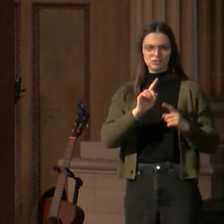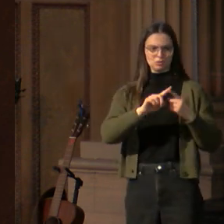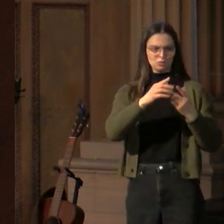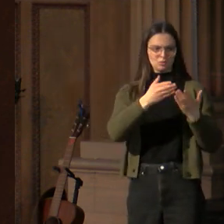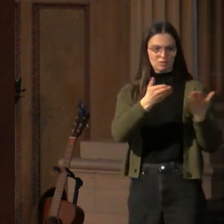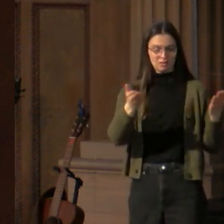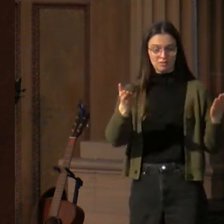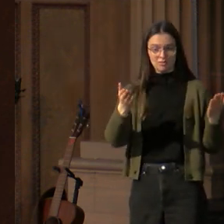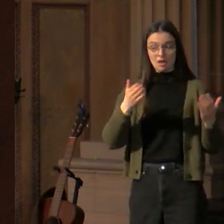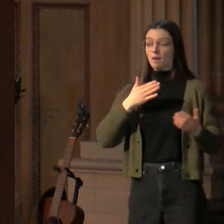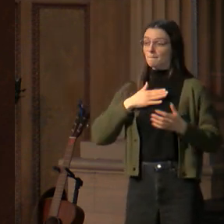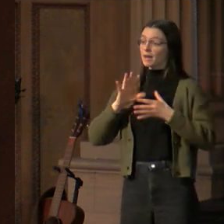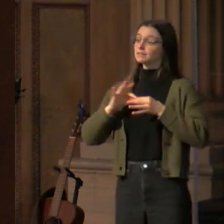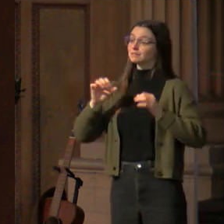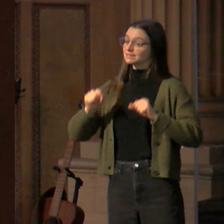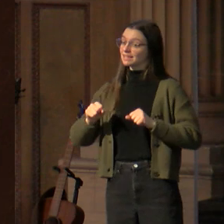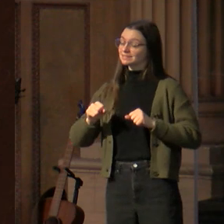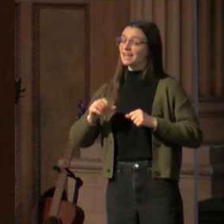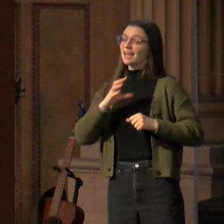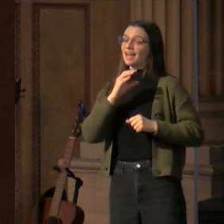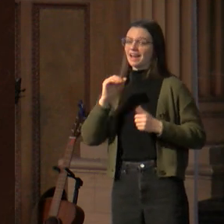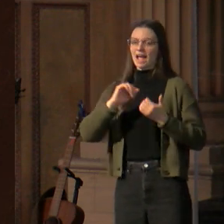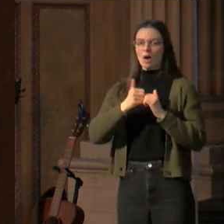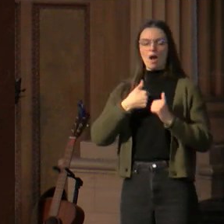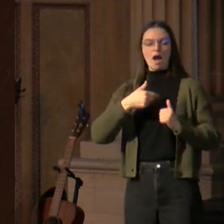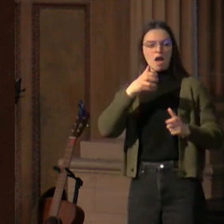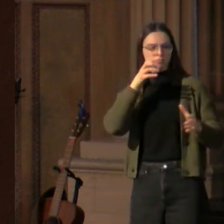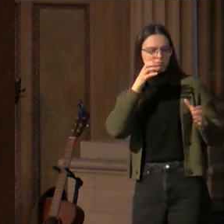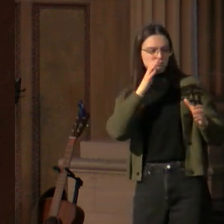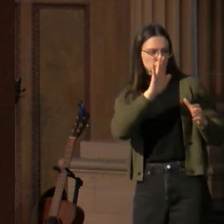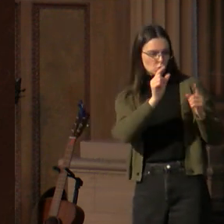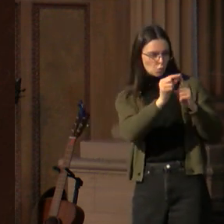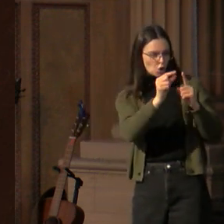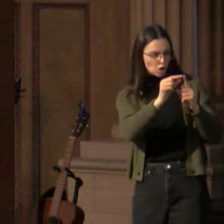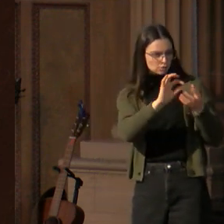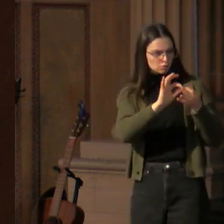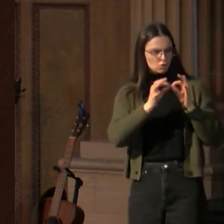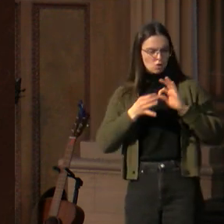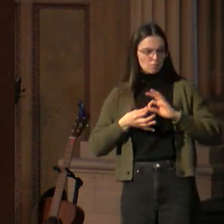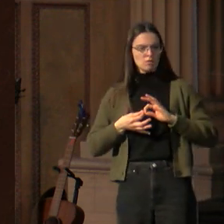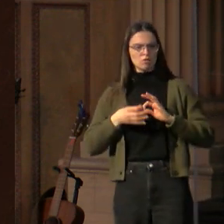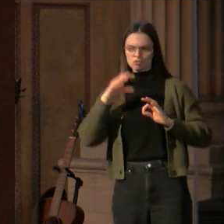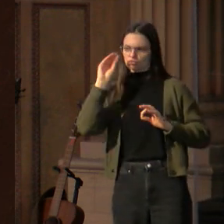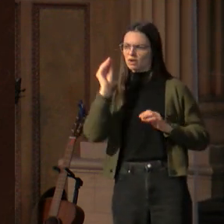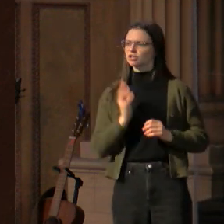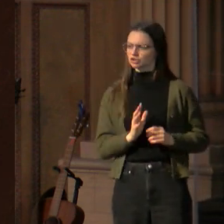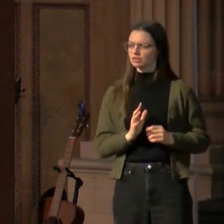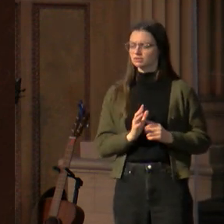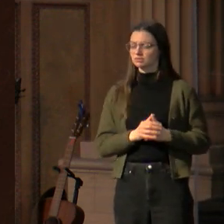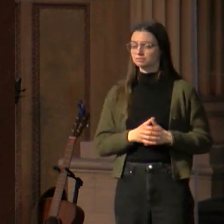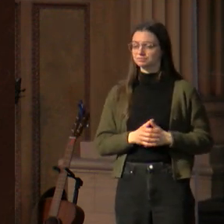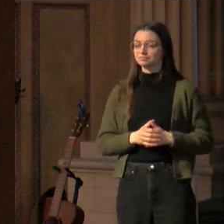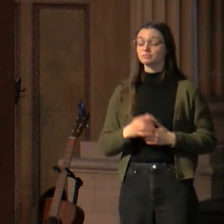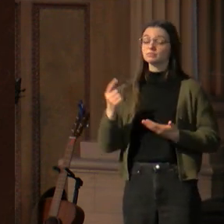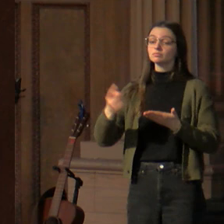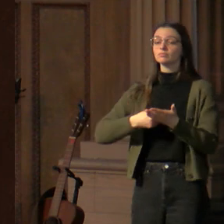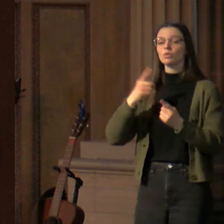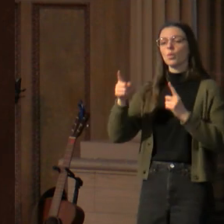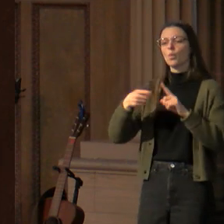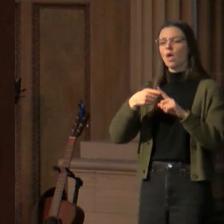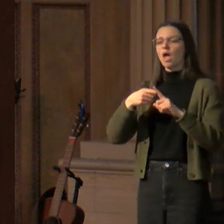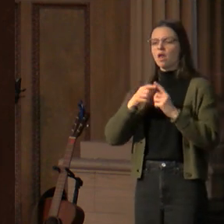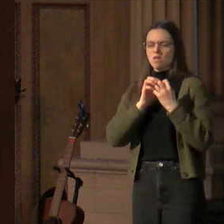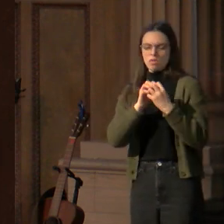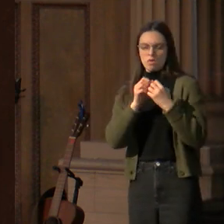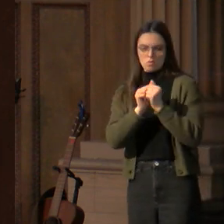interpretation of the speech of somebody else. And sometimes we get into conflict and one of the weapons that we use is we misrepresent